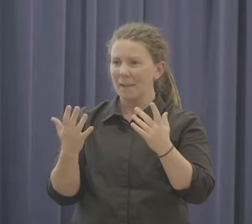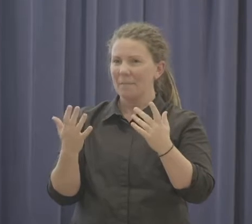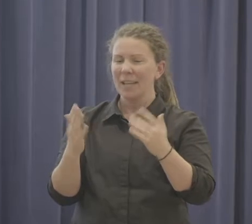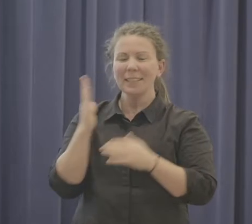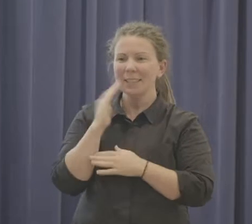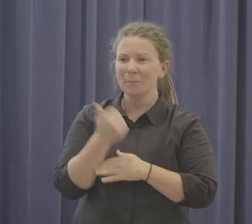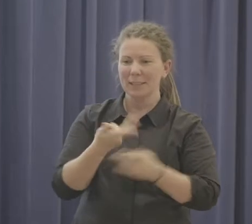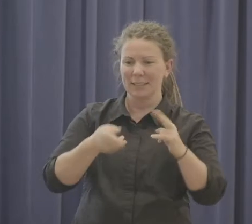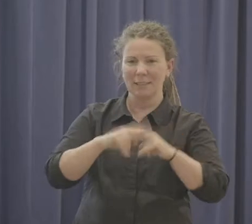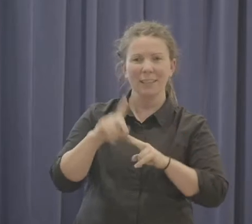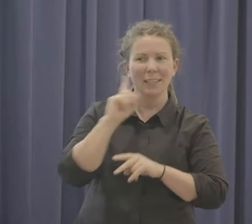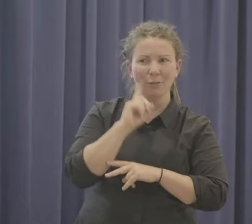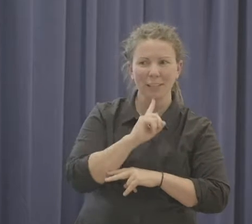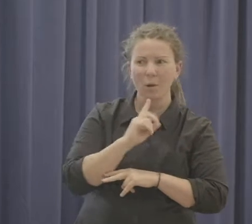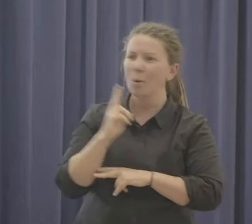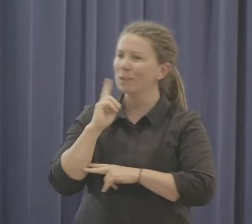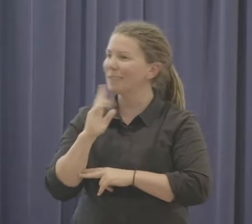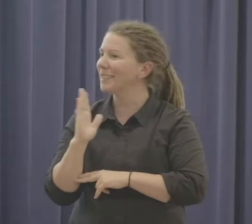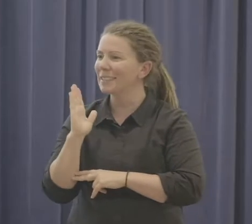all leaders, hearing or deaf.